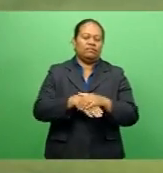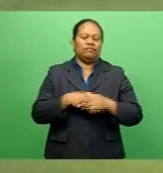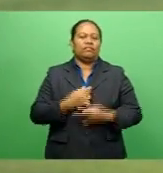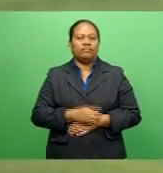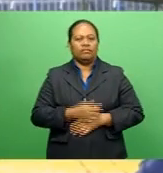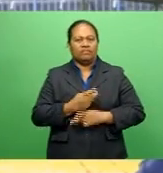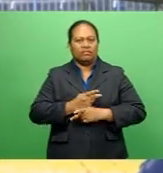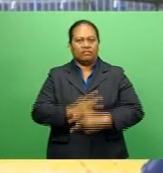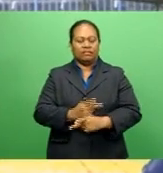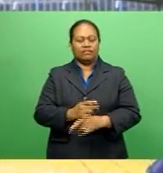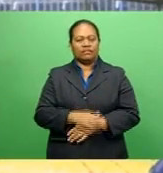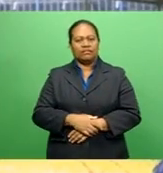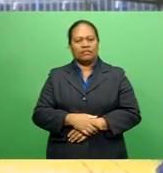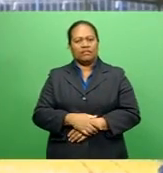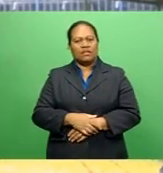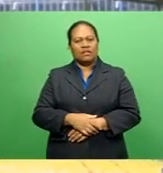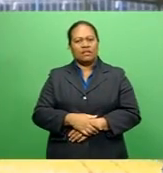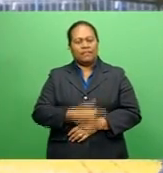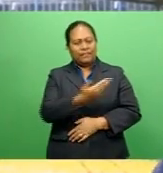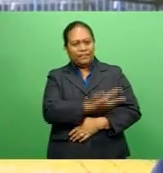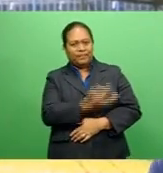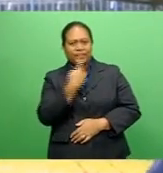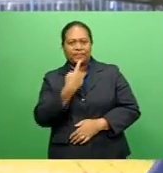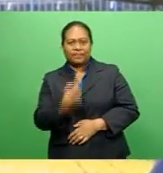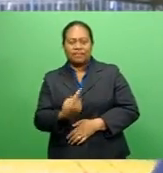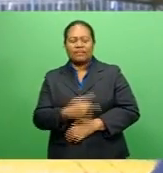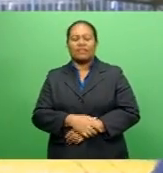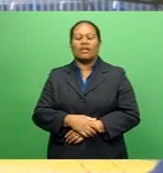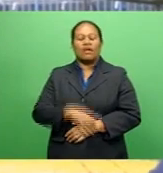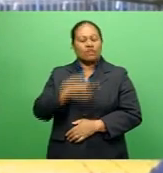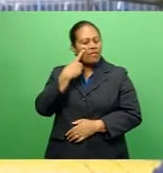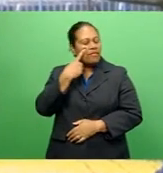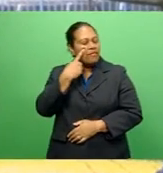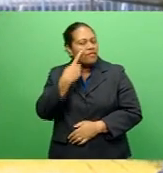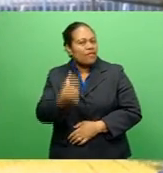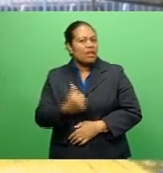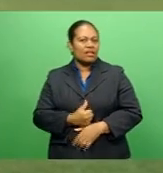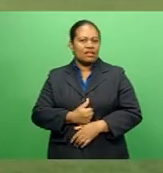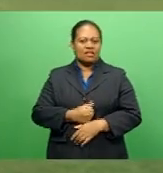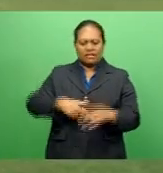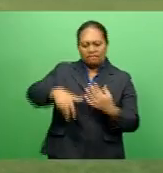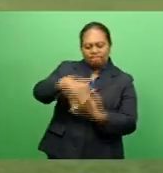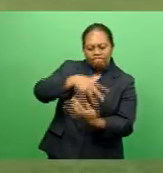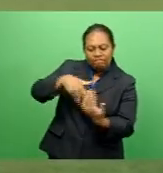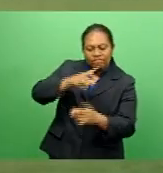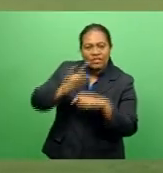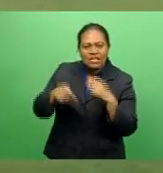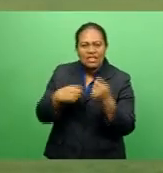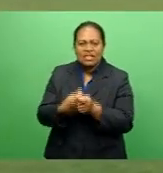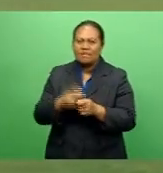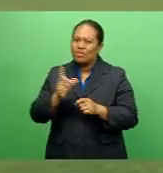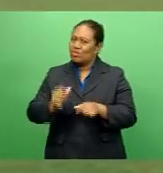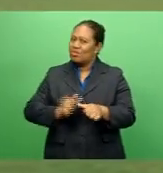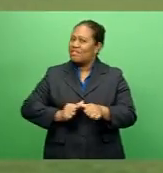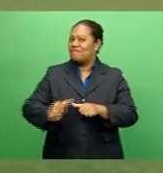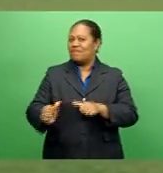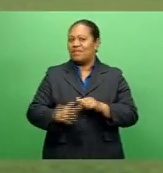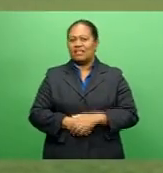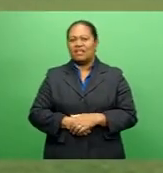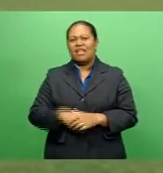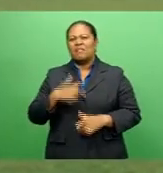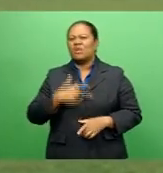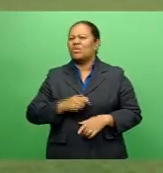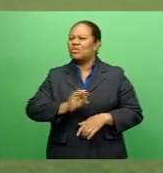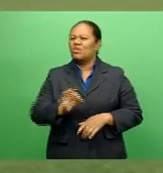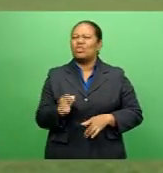fitting in well, but they still have to find that combination, and the boys have to understand them better because they haven't spent so much time